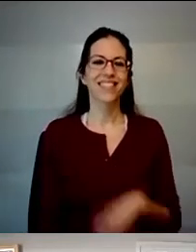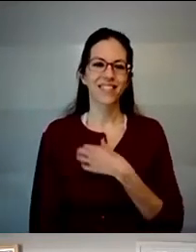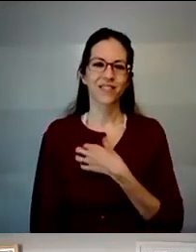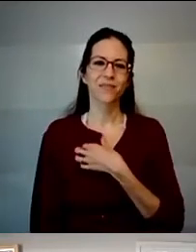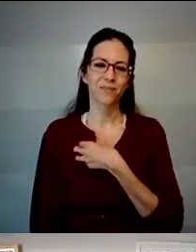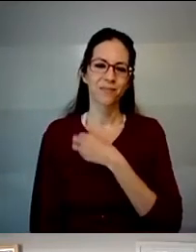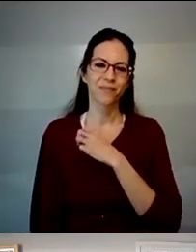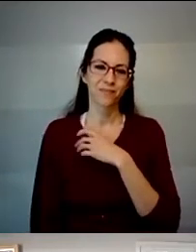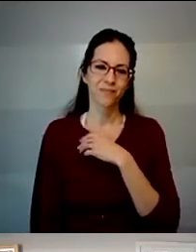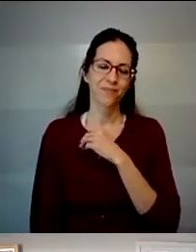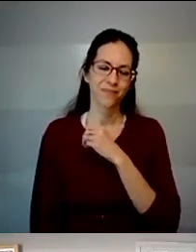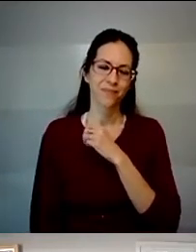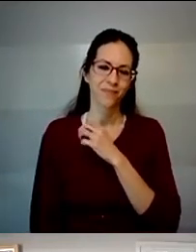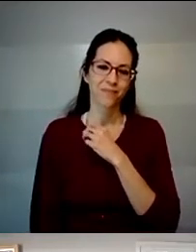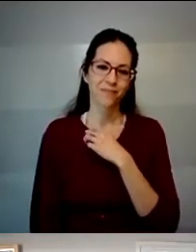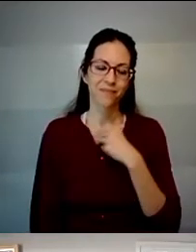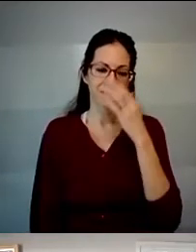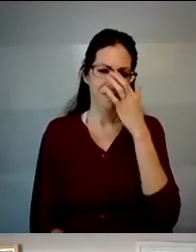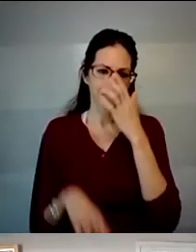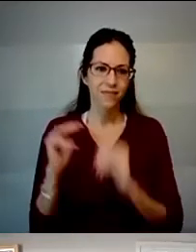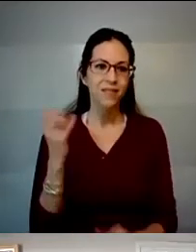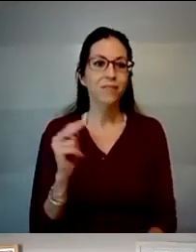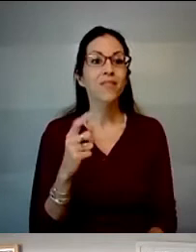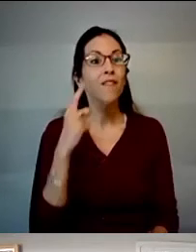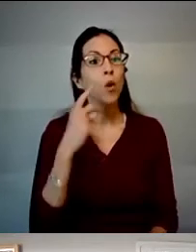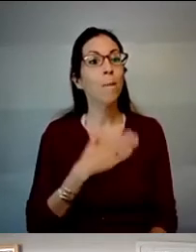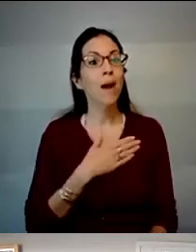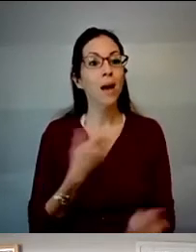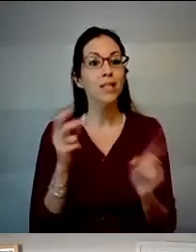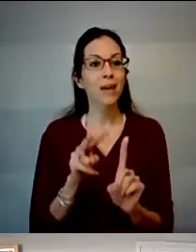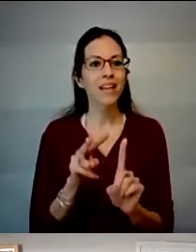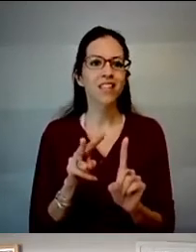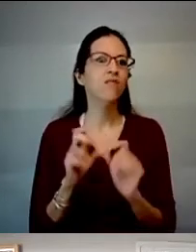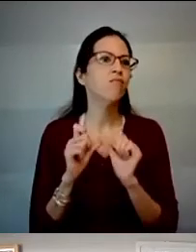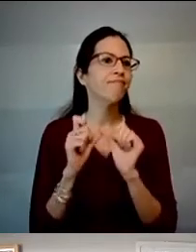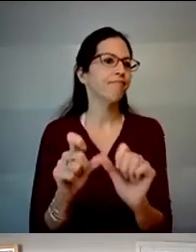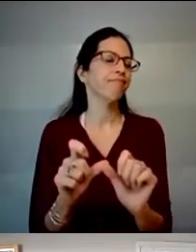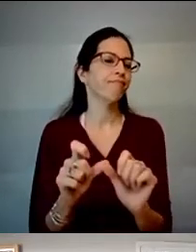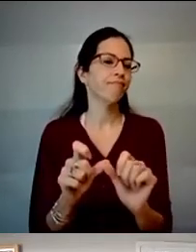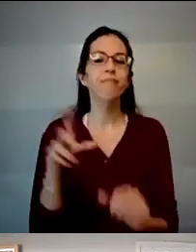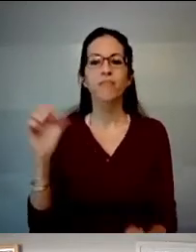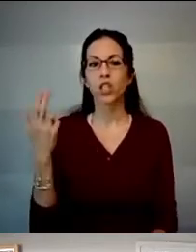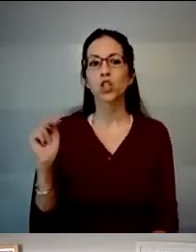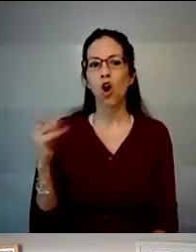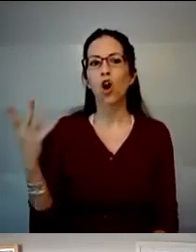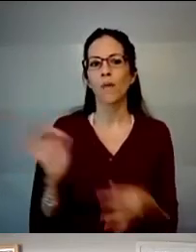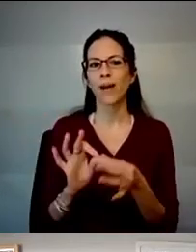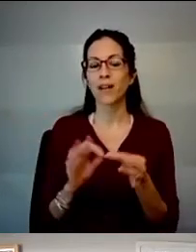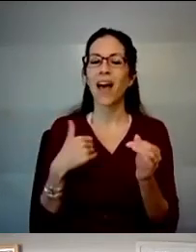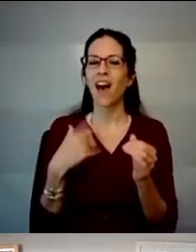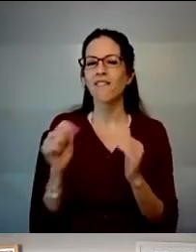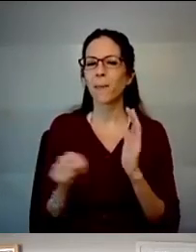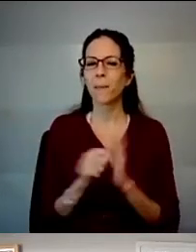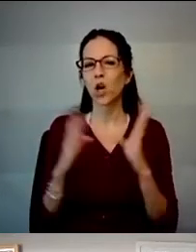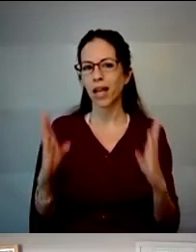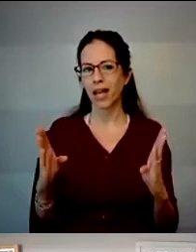from my perspective, I think it has sustained. I mean, I think there was that period that Sean kind of mentioned at the beginning of the